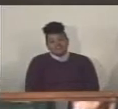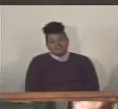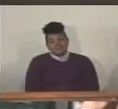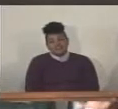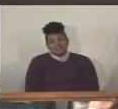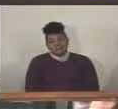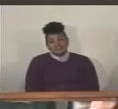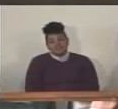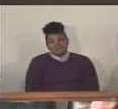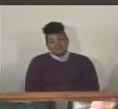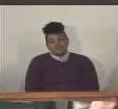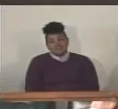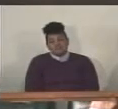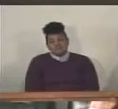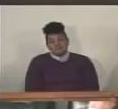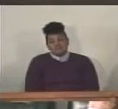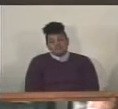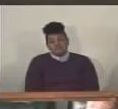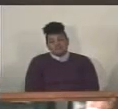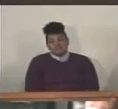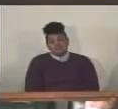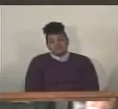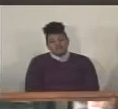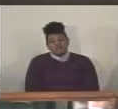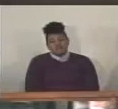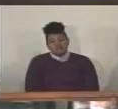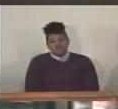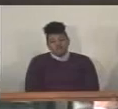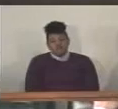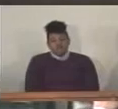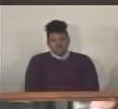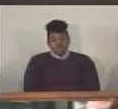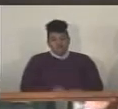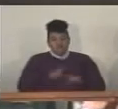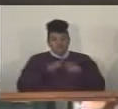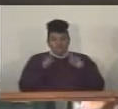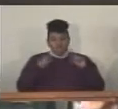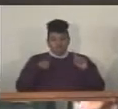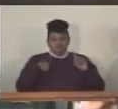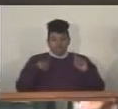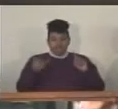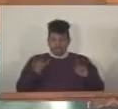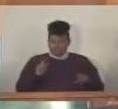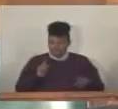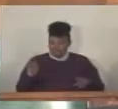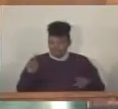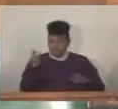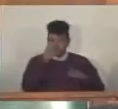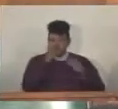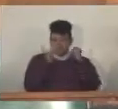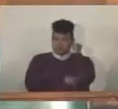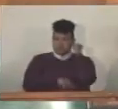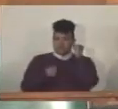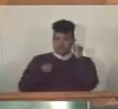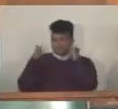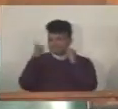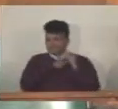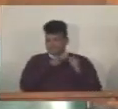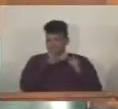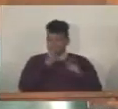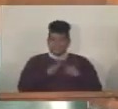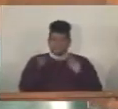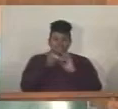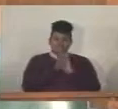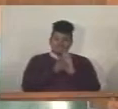judge, is going to take into account the restitution in